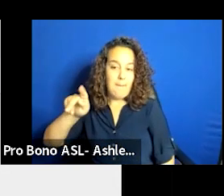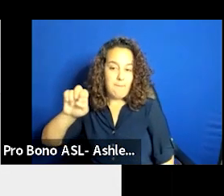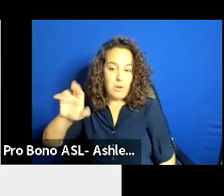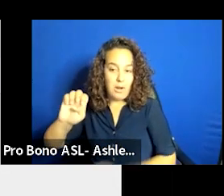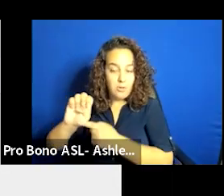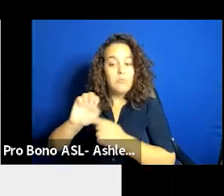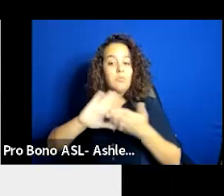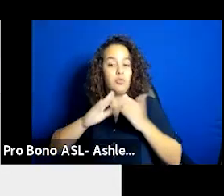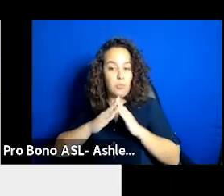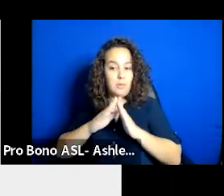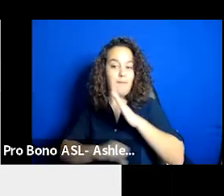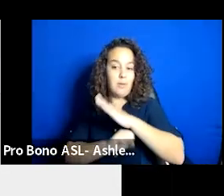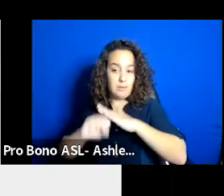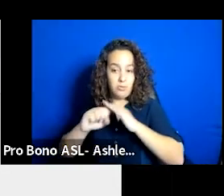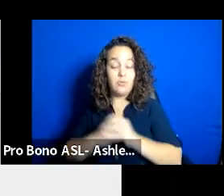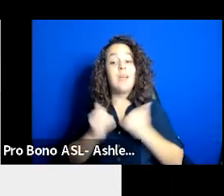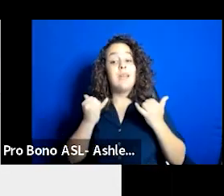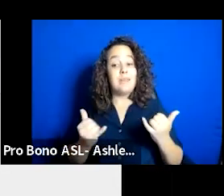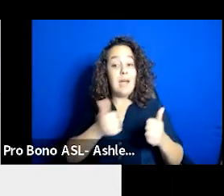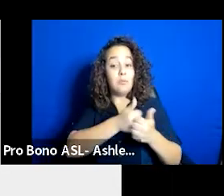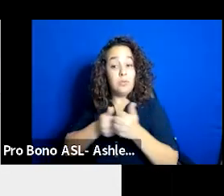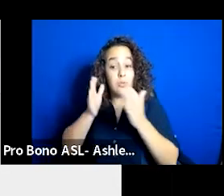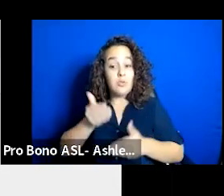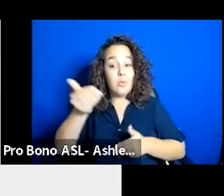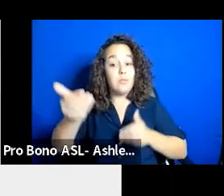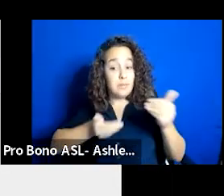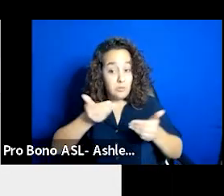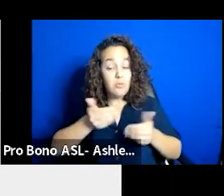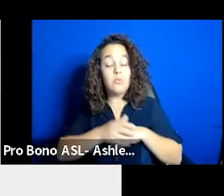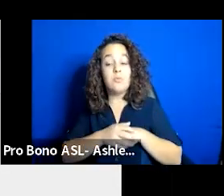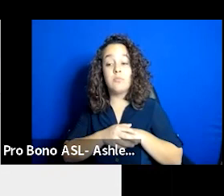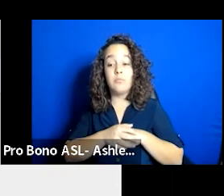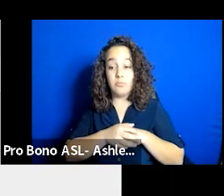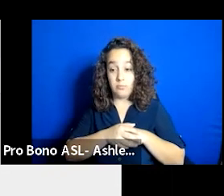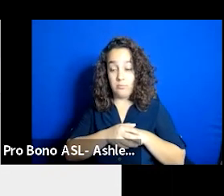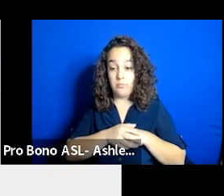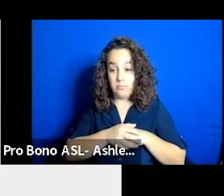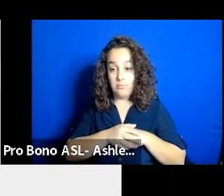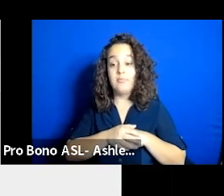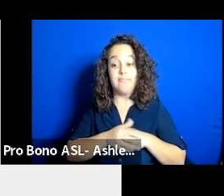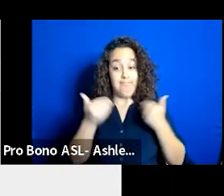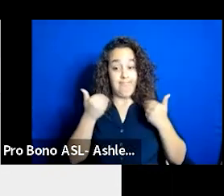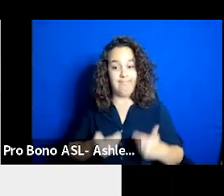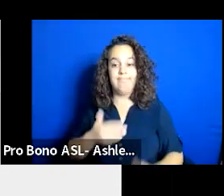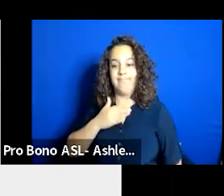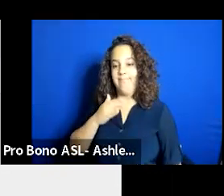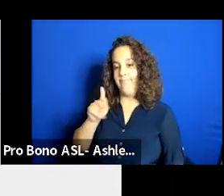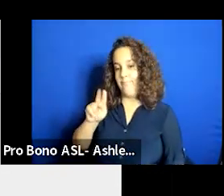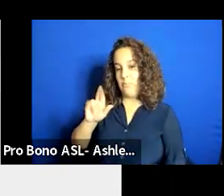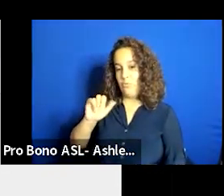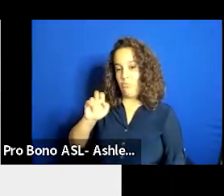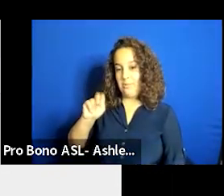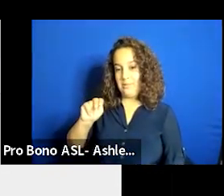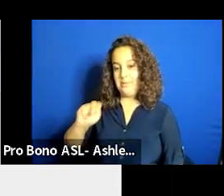to introduce ourselves, all the partner organizations. I will begin. My name is Kristen Dolan.